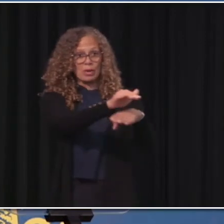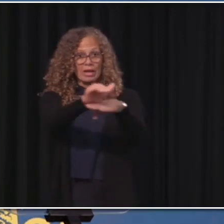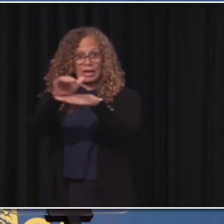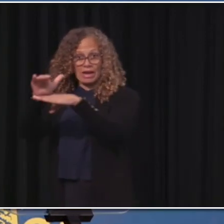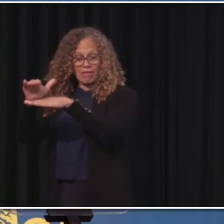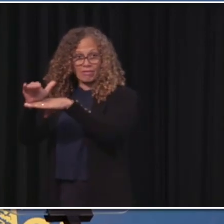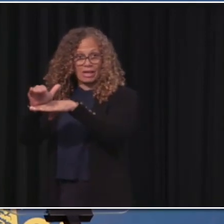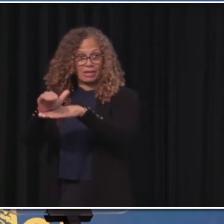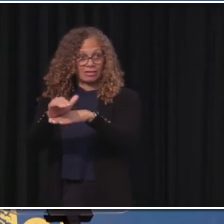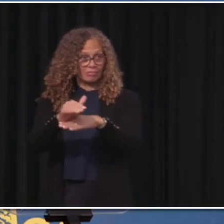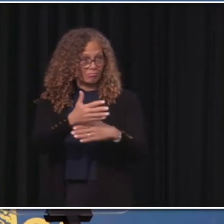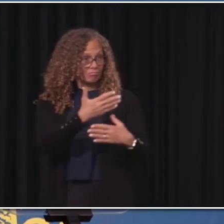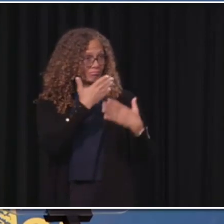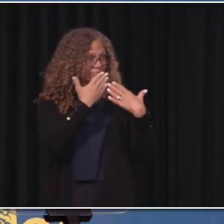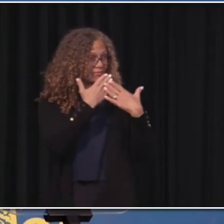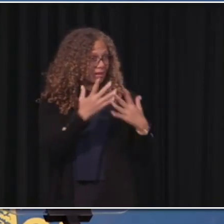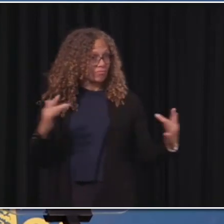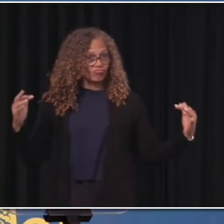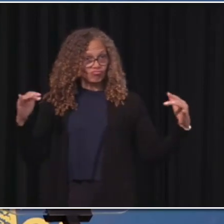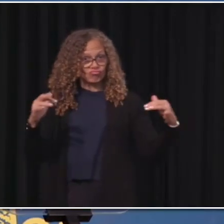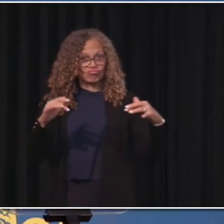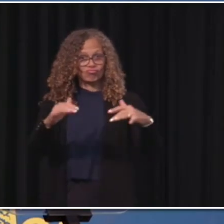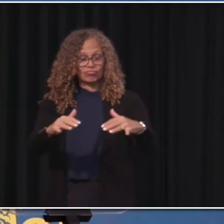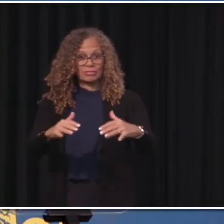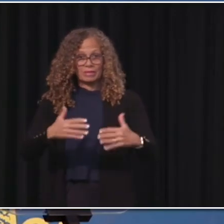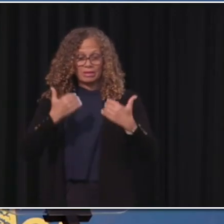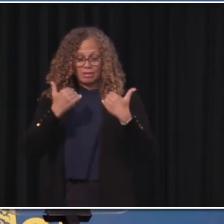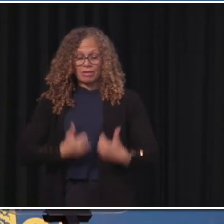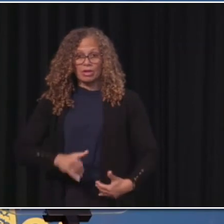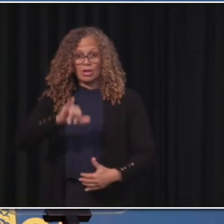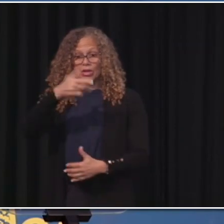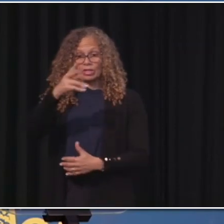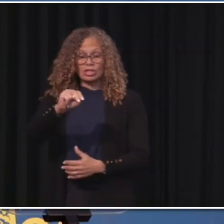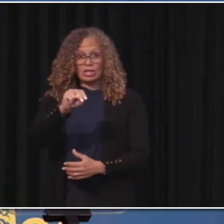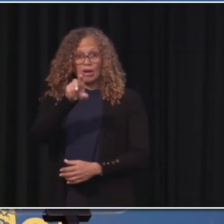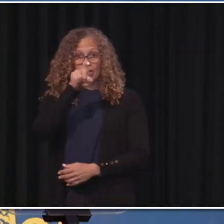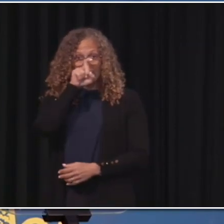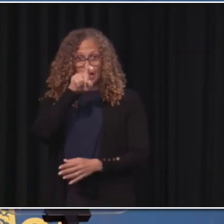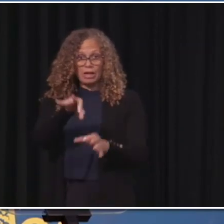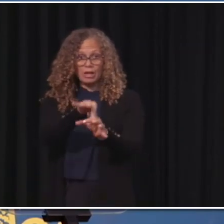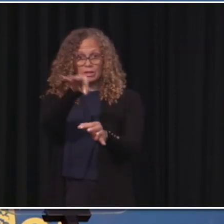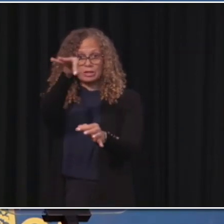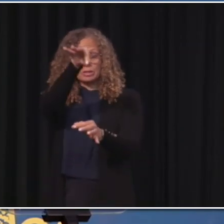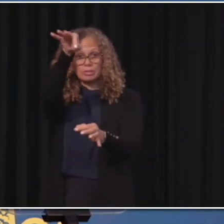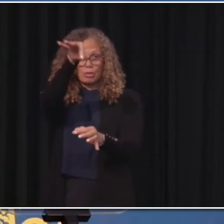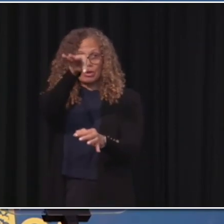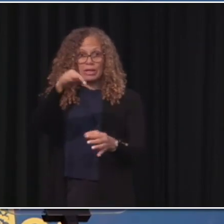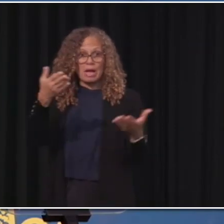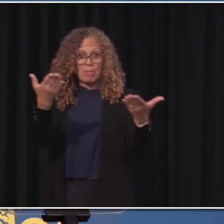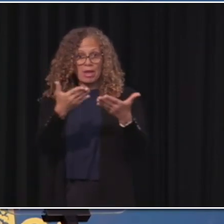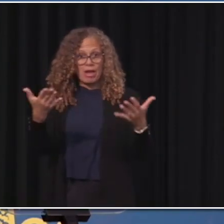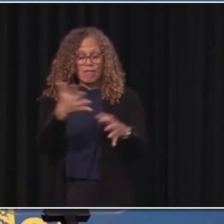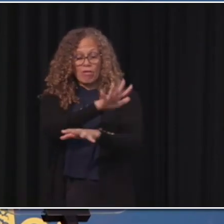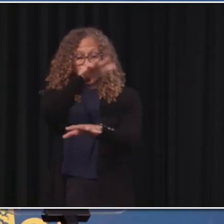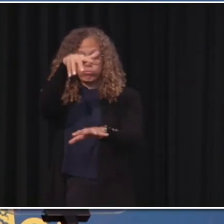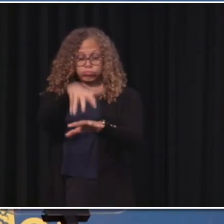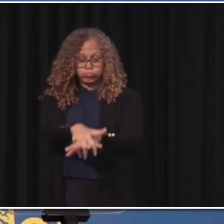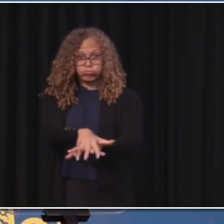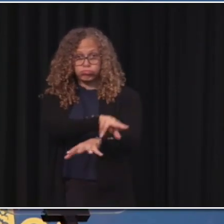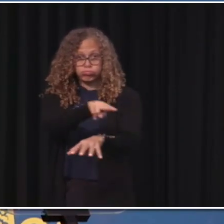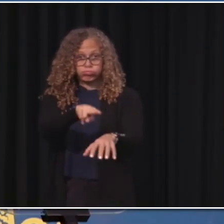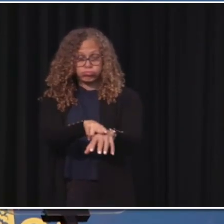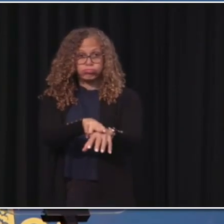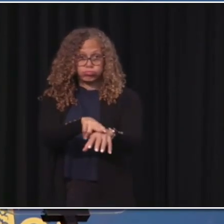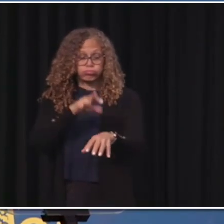wishes to you all gathered here. My name is John Eagle Spirit Elliott, and I'm here on behalf of the Manzanita Band of the Kumeyaay